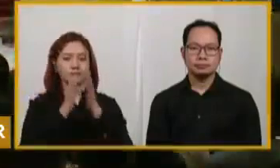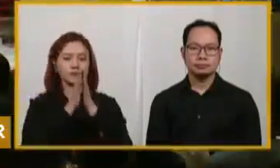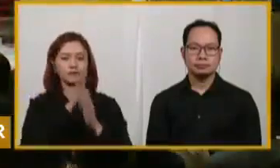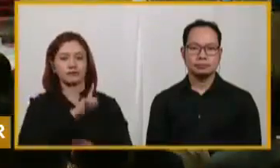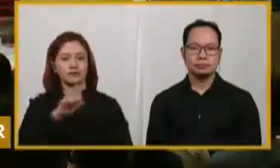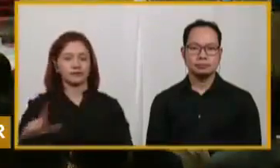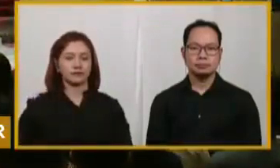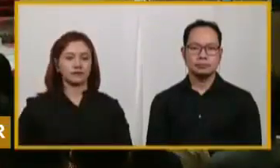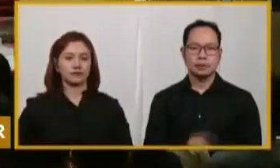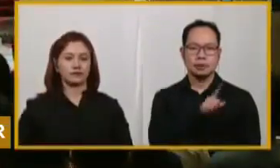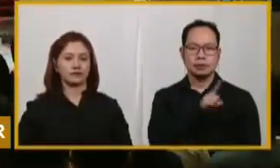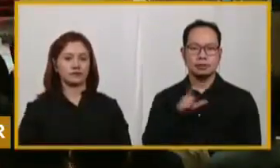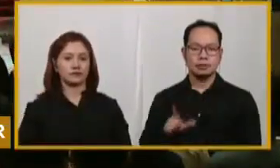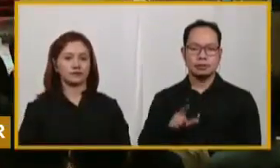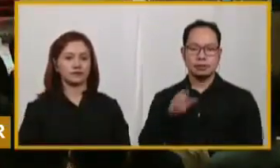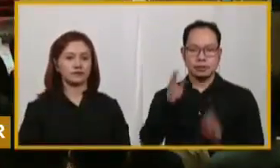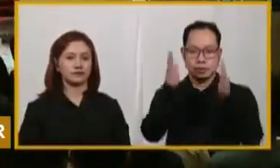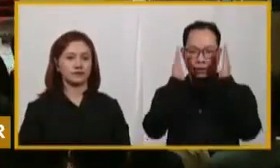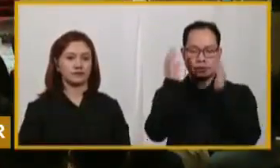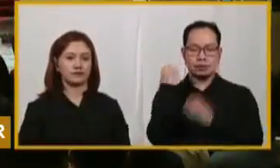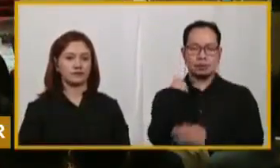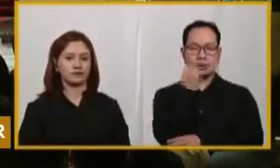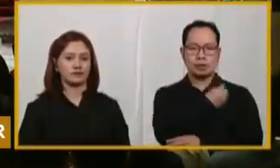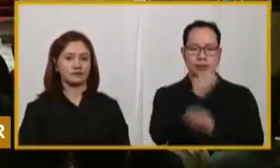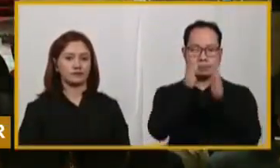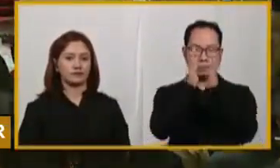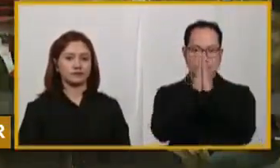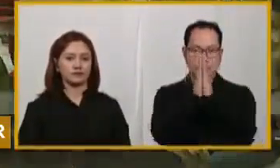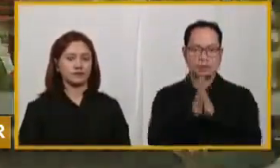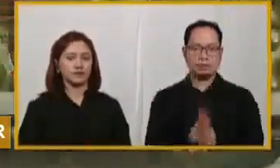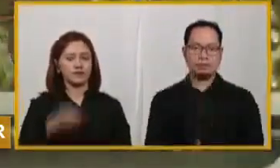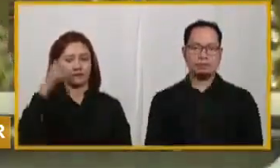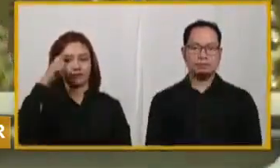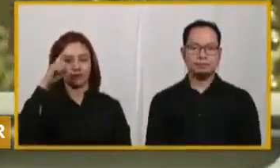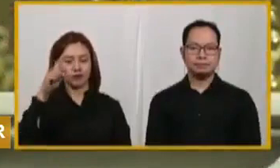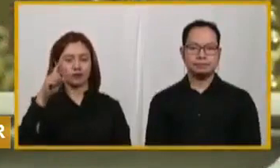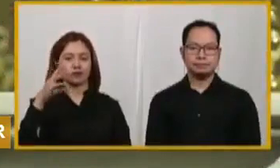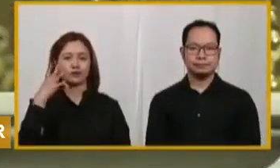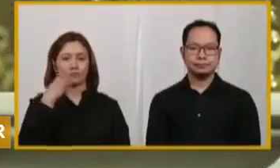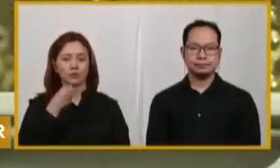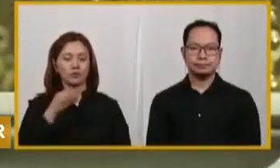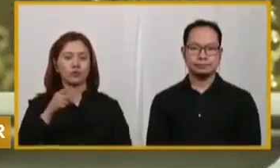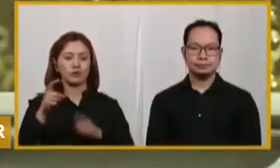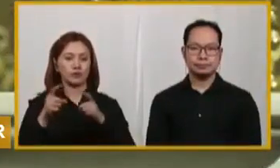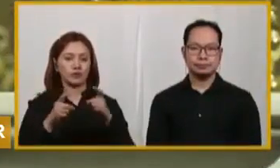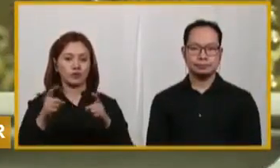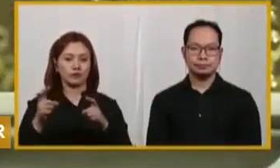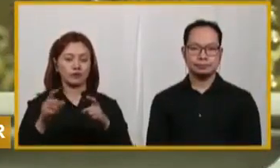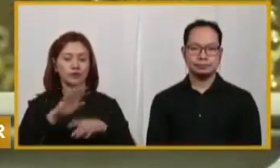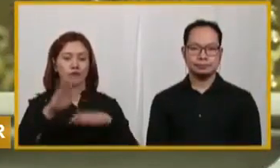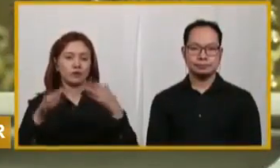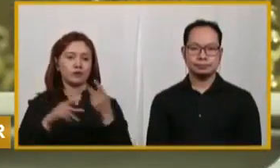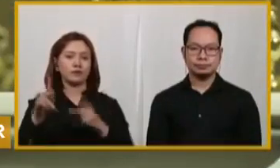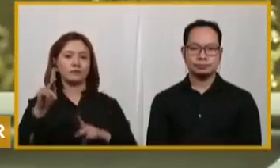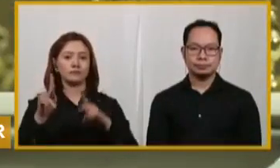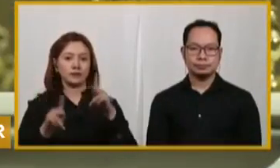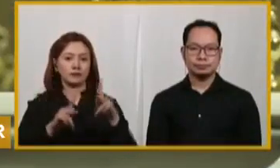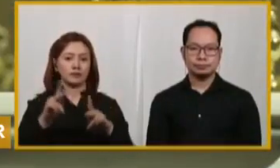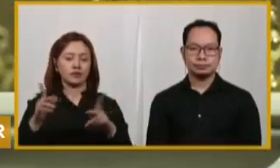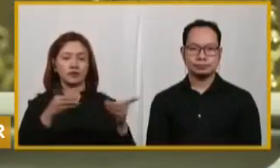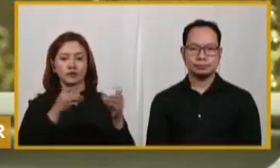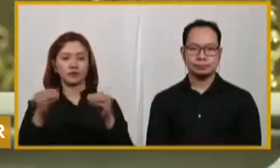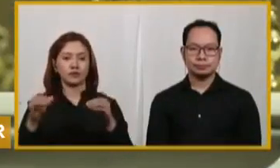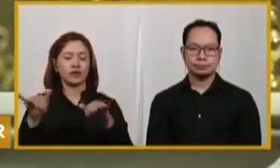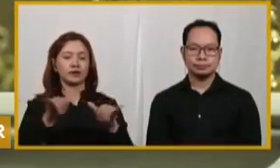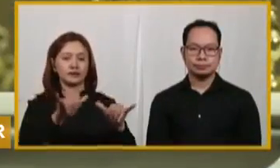Lord, hear our prayer. For those who govern all people, that they may work for the common good